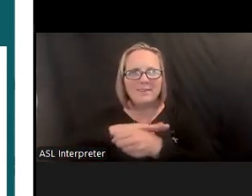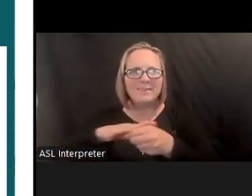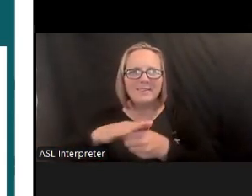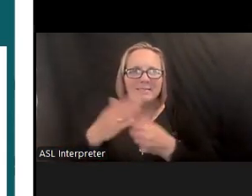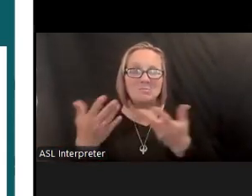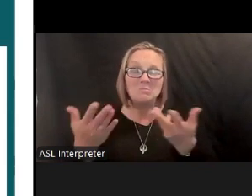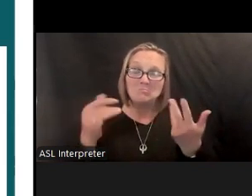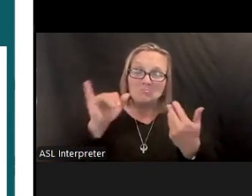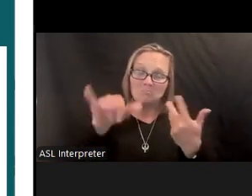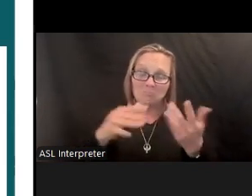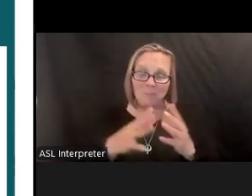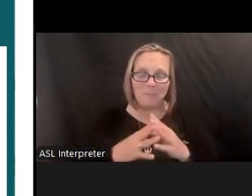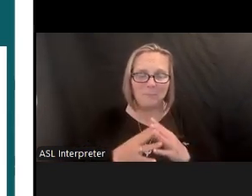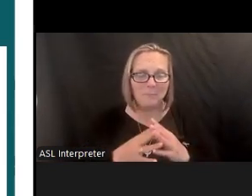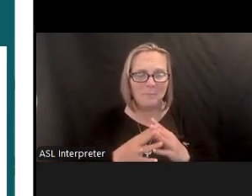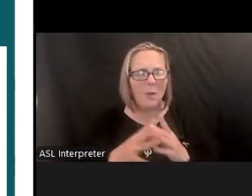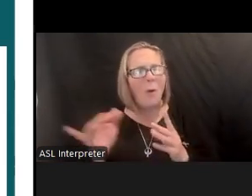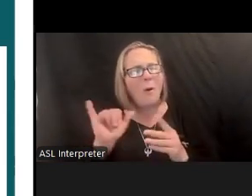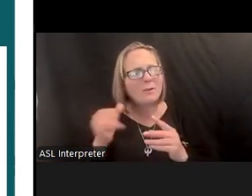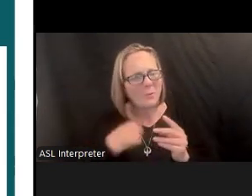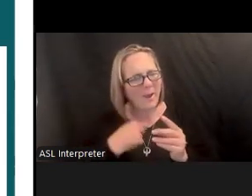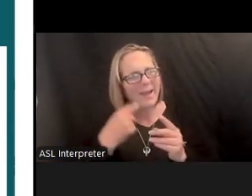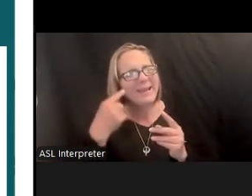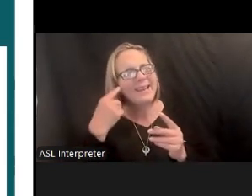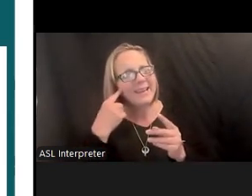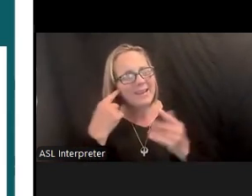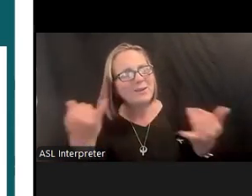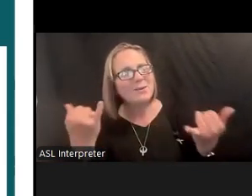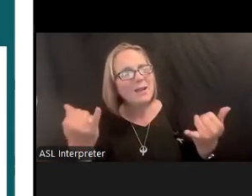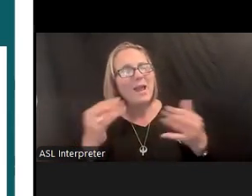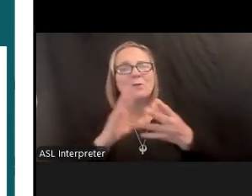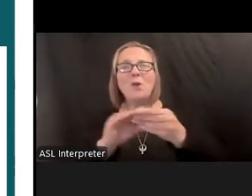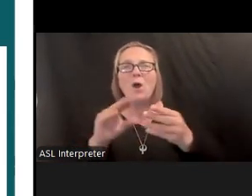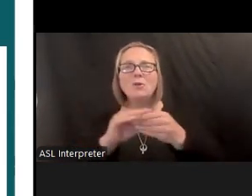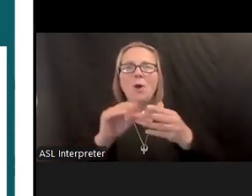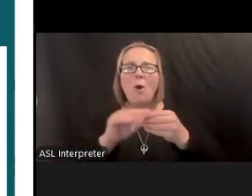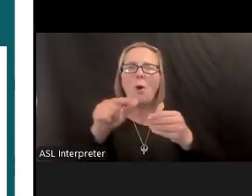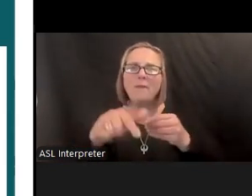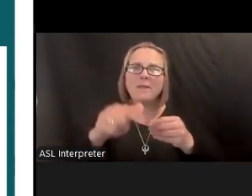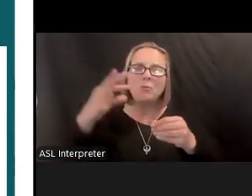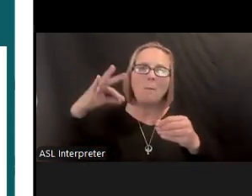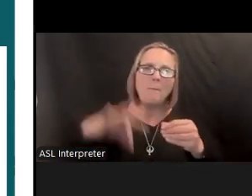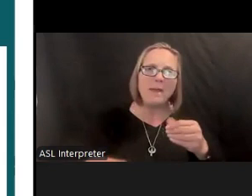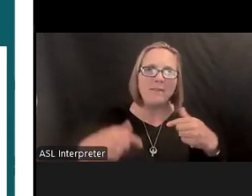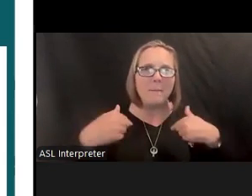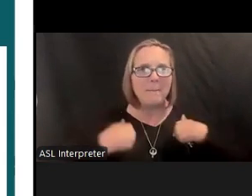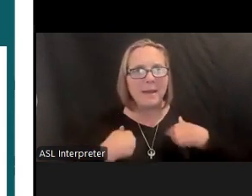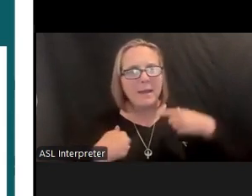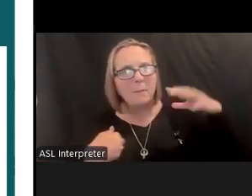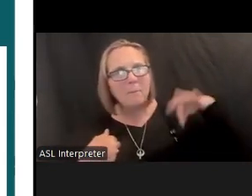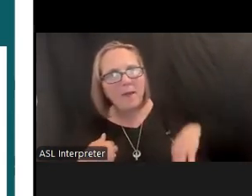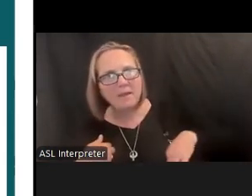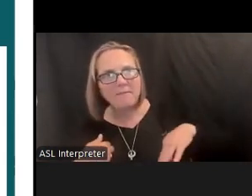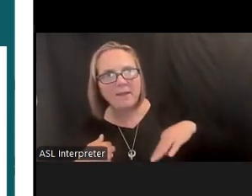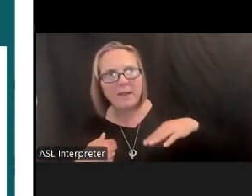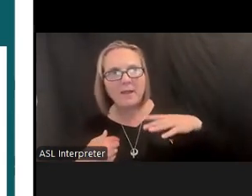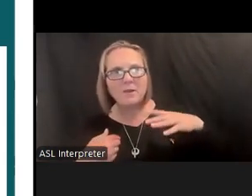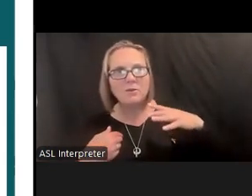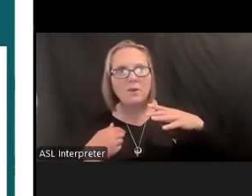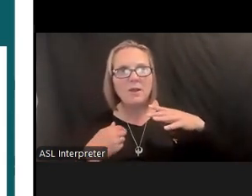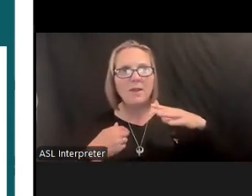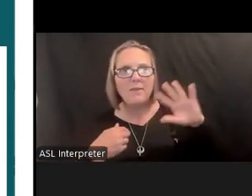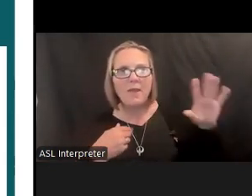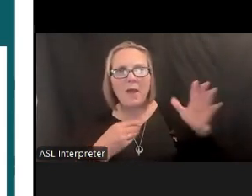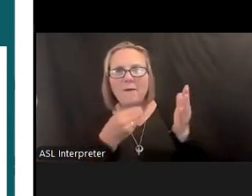Another thing is, like, I hear a lot of people here talking about how this is going to benefit them and it's going to benefit like their pocket in a